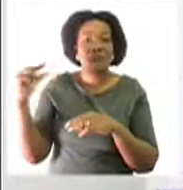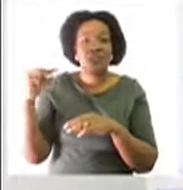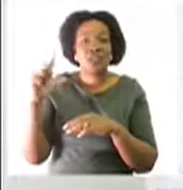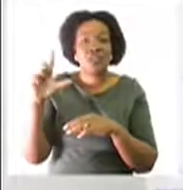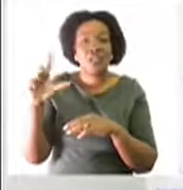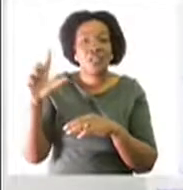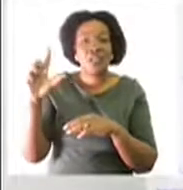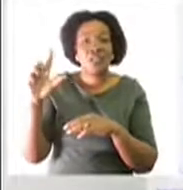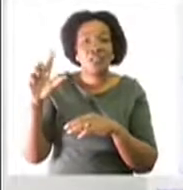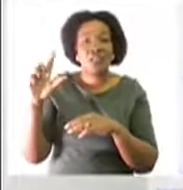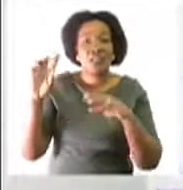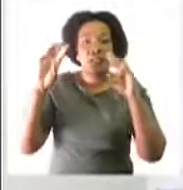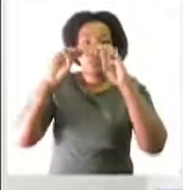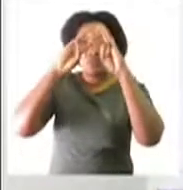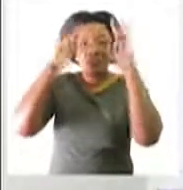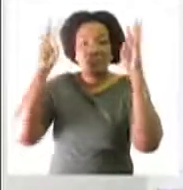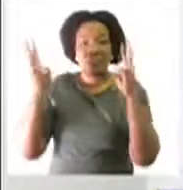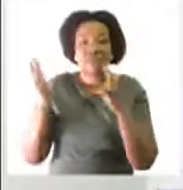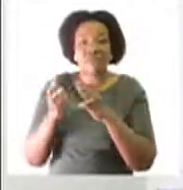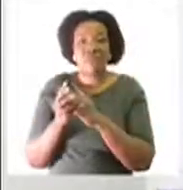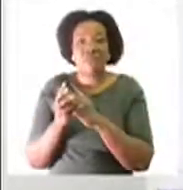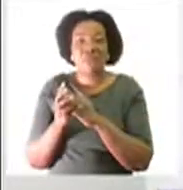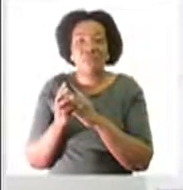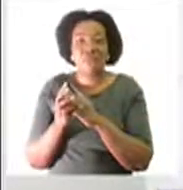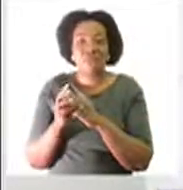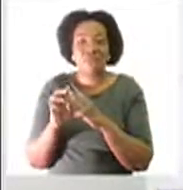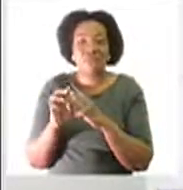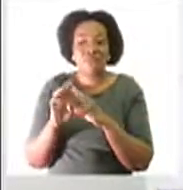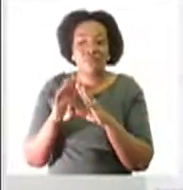Glow. Let me have another one.